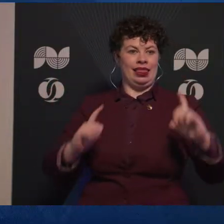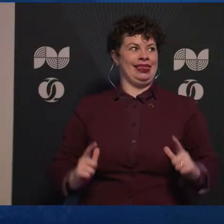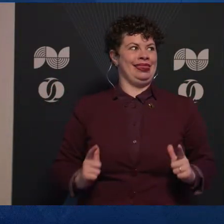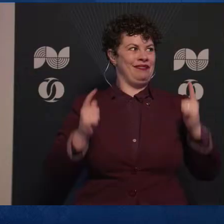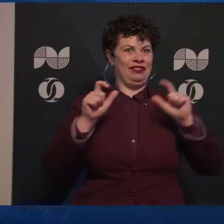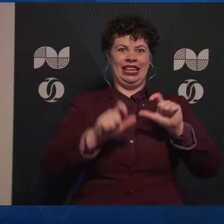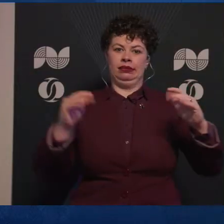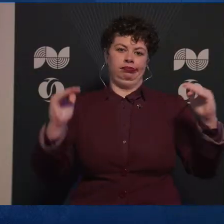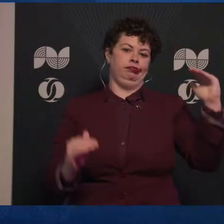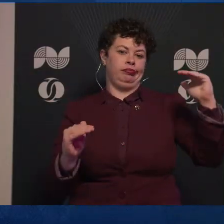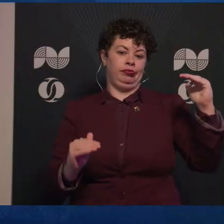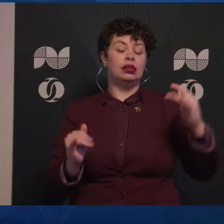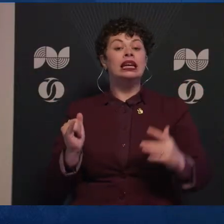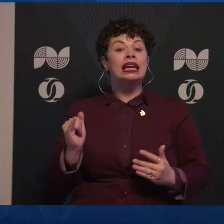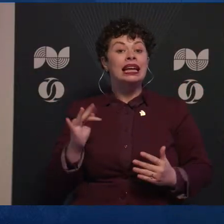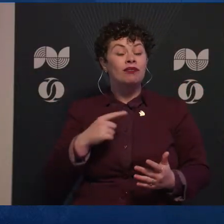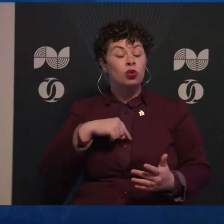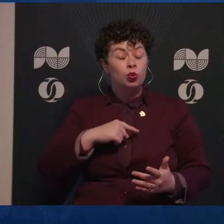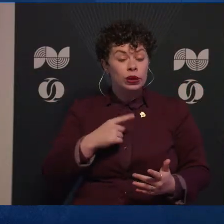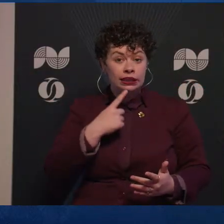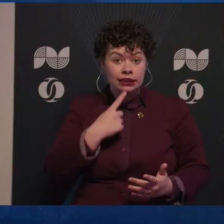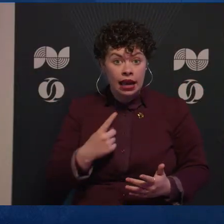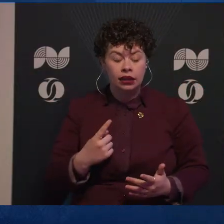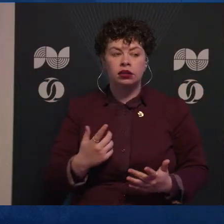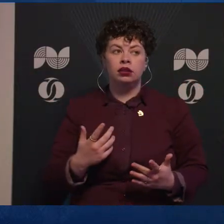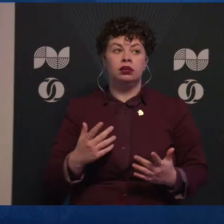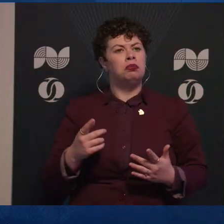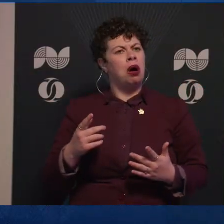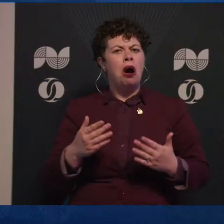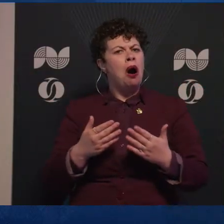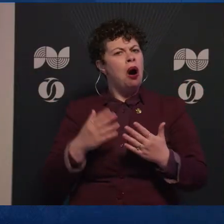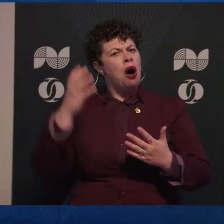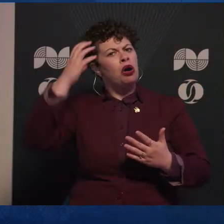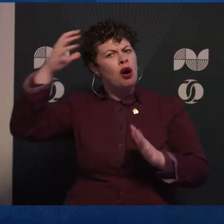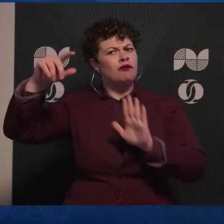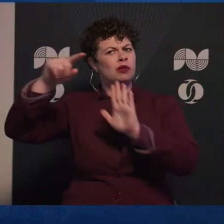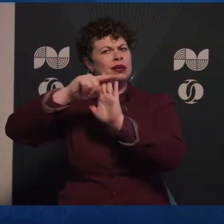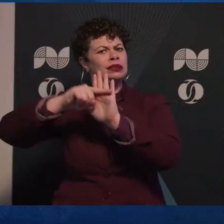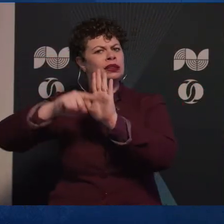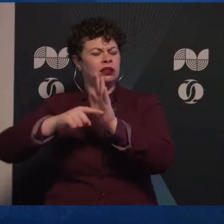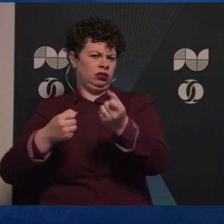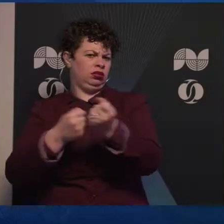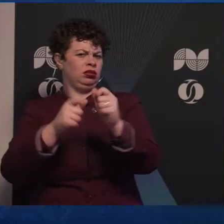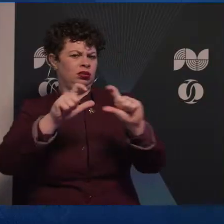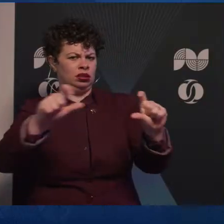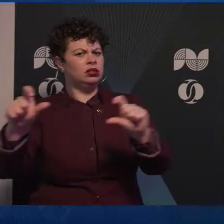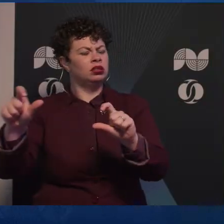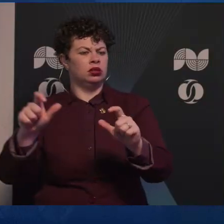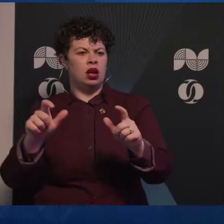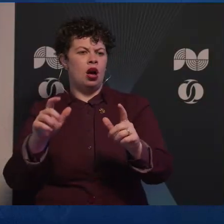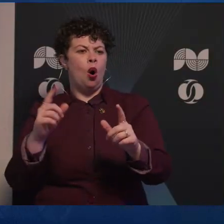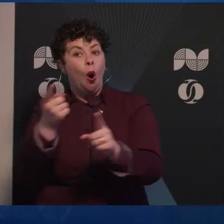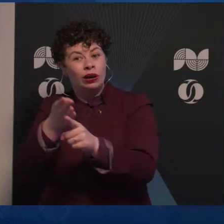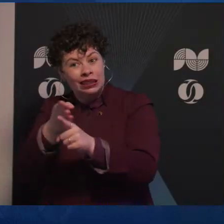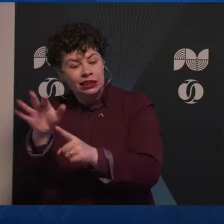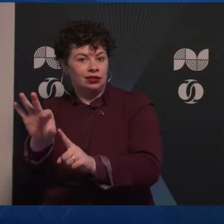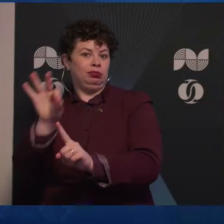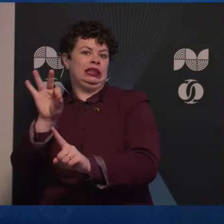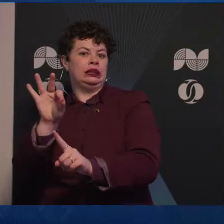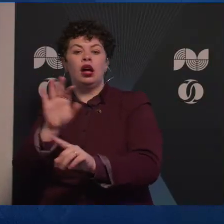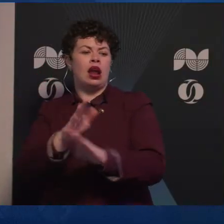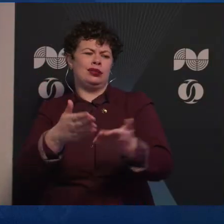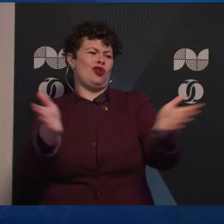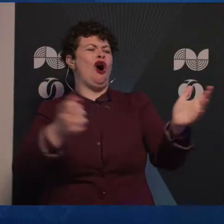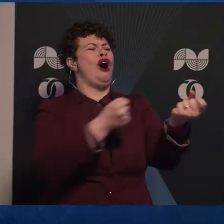if we really believe that most industrial policy is discriminatory, like is documented in the latest